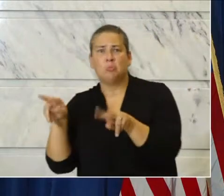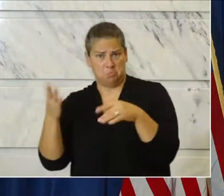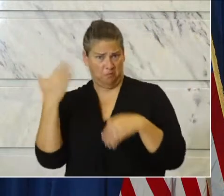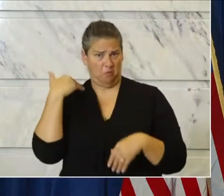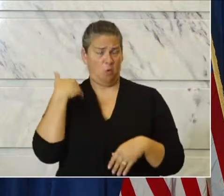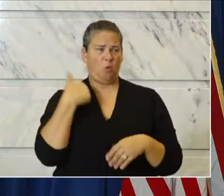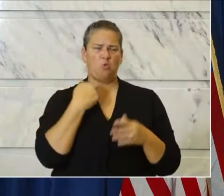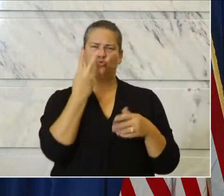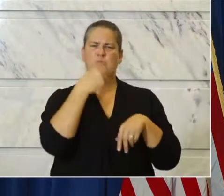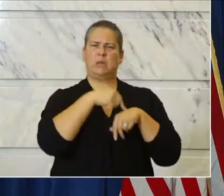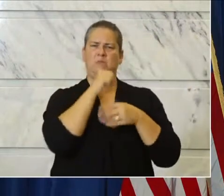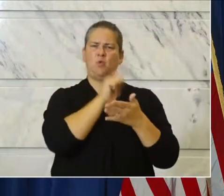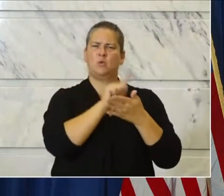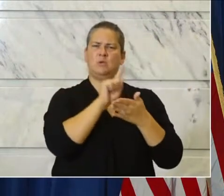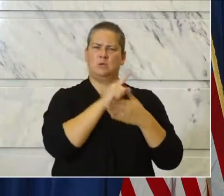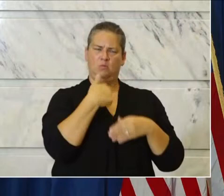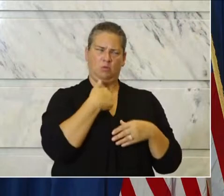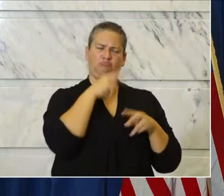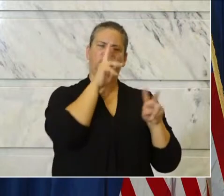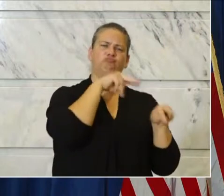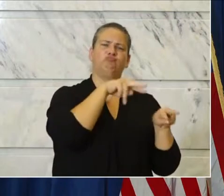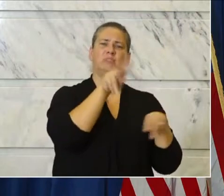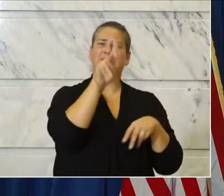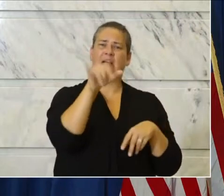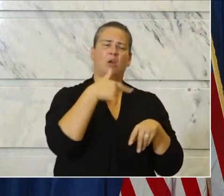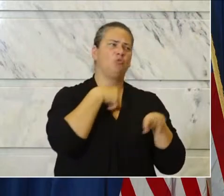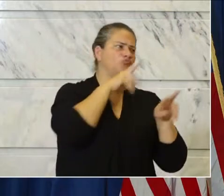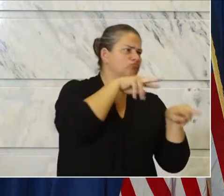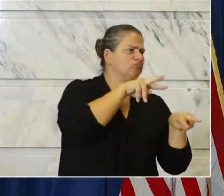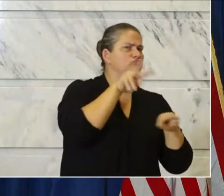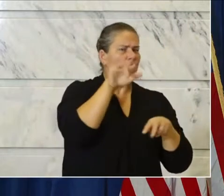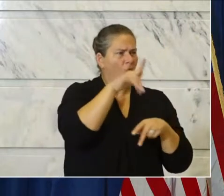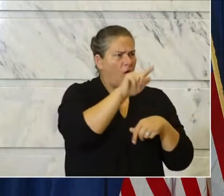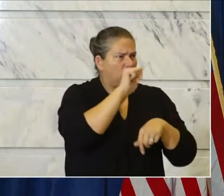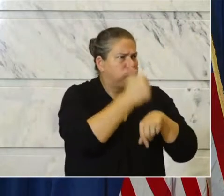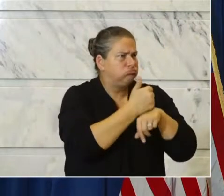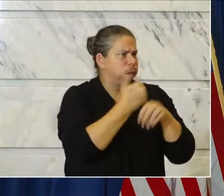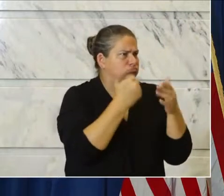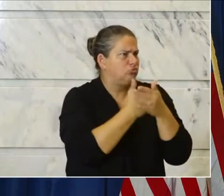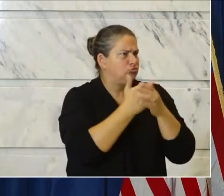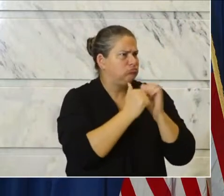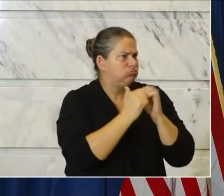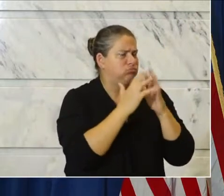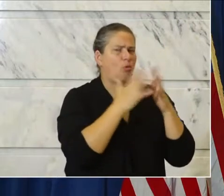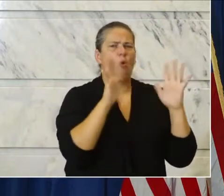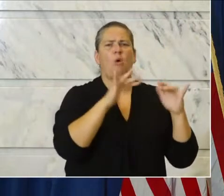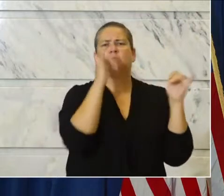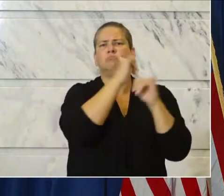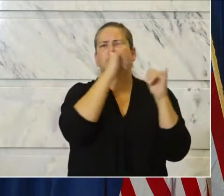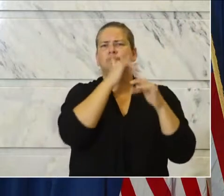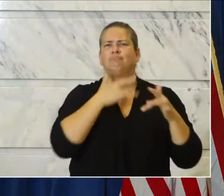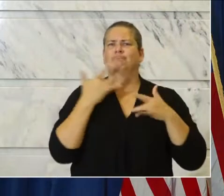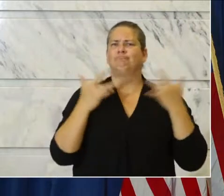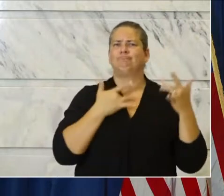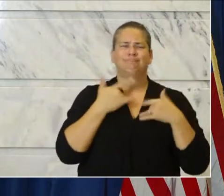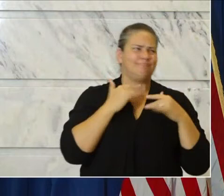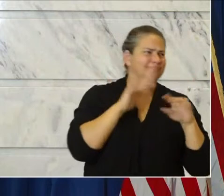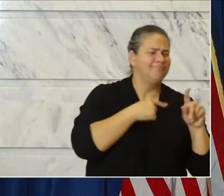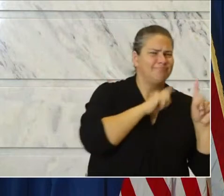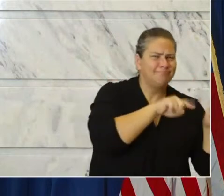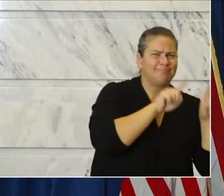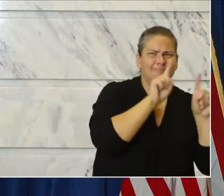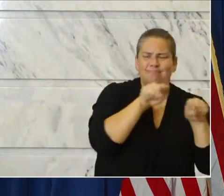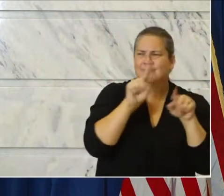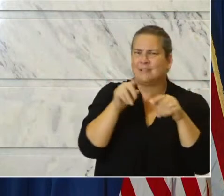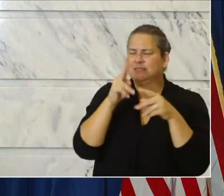least twice a week, being all across Kentucky, celebrating some real exciting news that was out there. And I'm really not